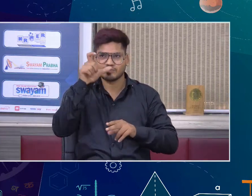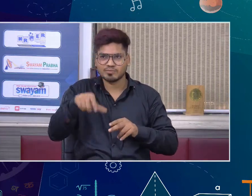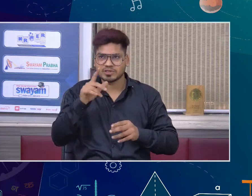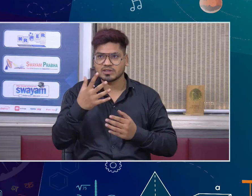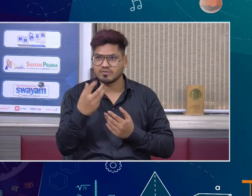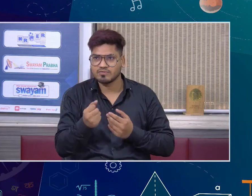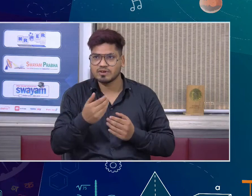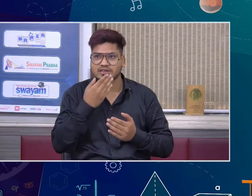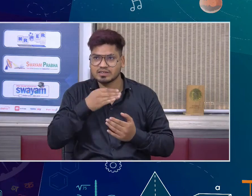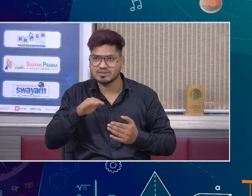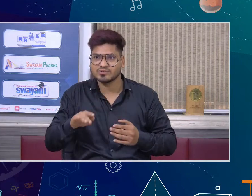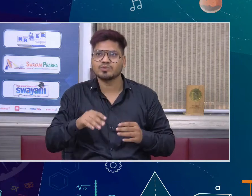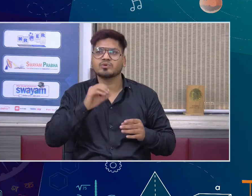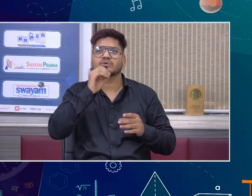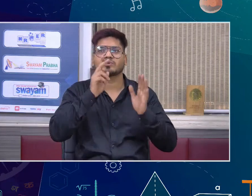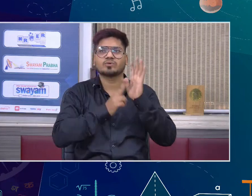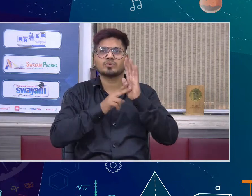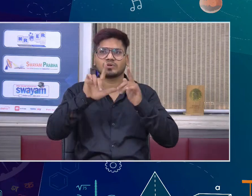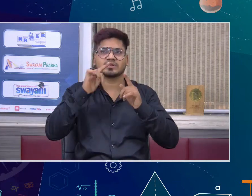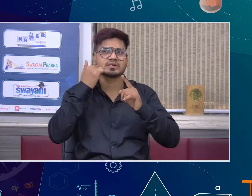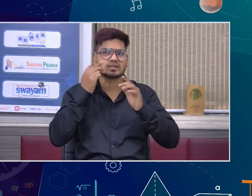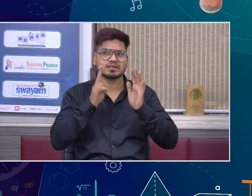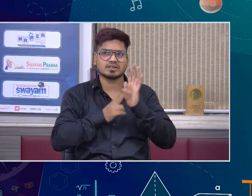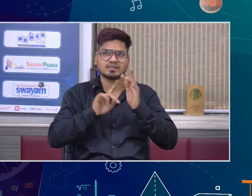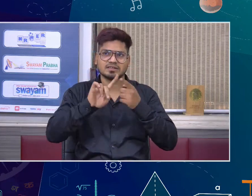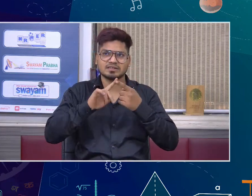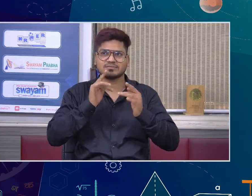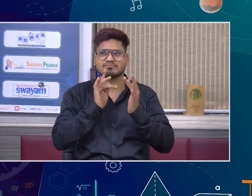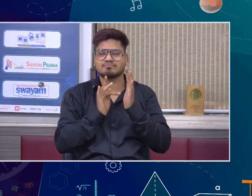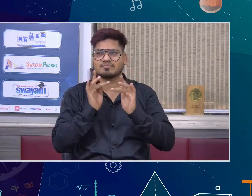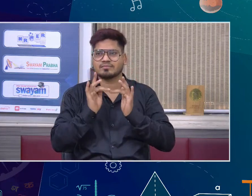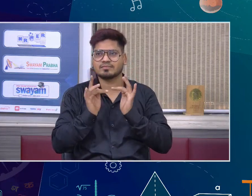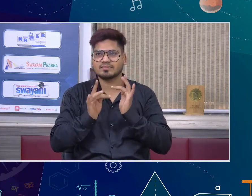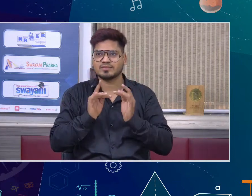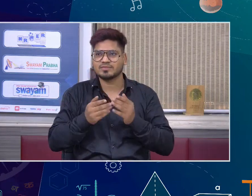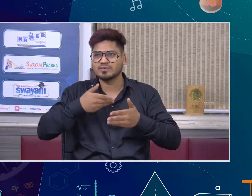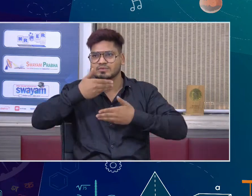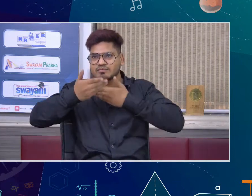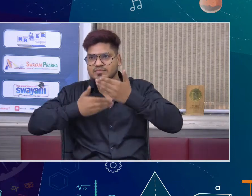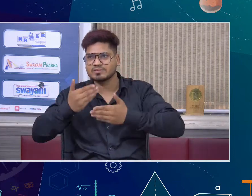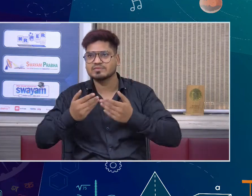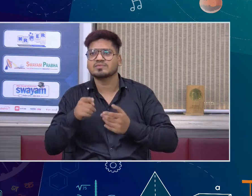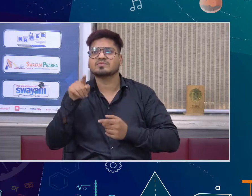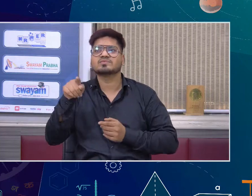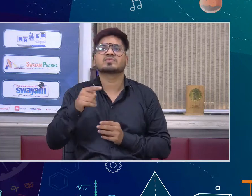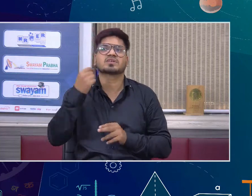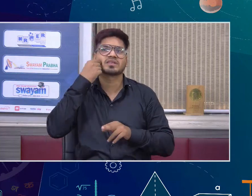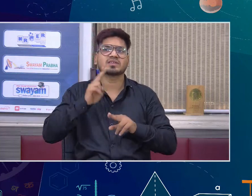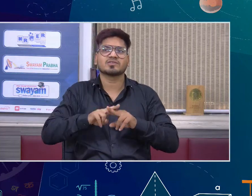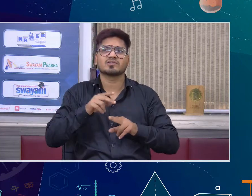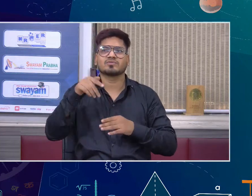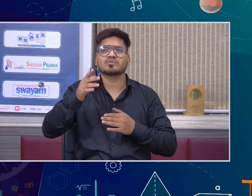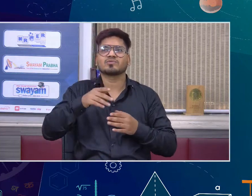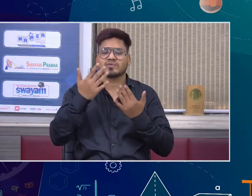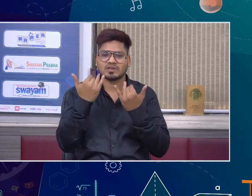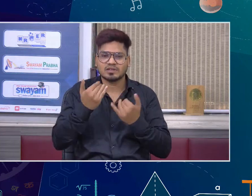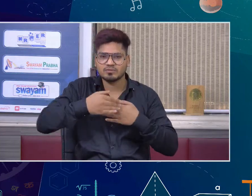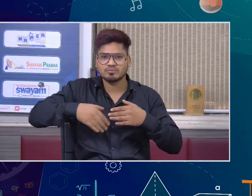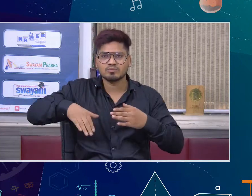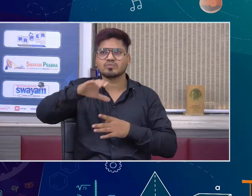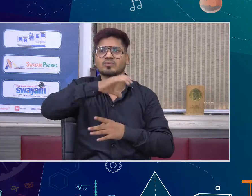work online? And if not, if everything is going fine, what's your take on this whole